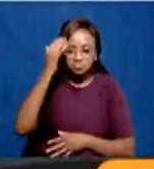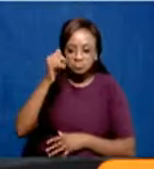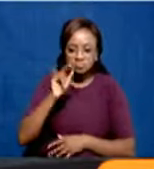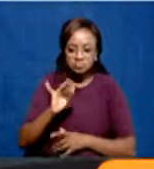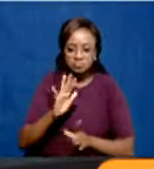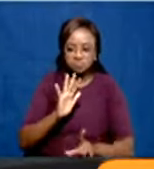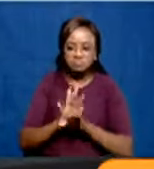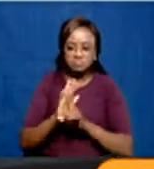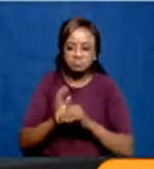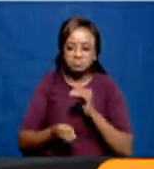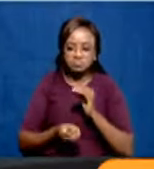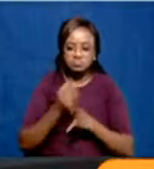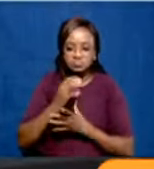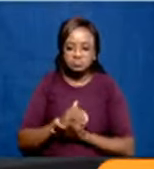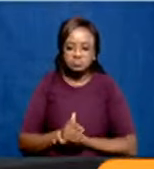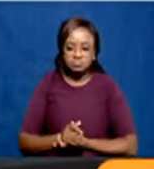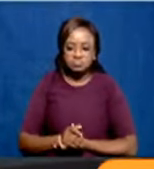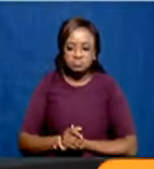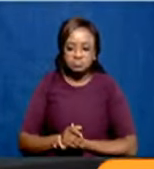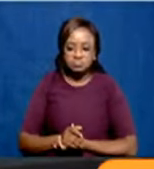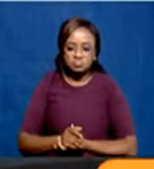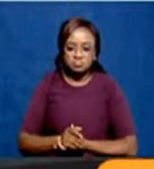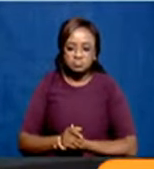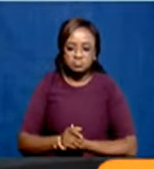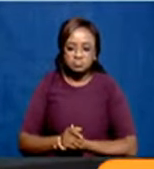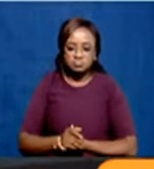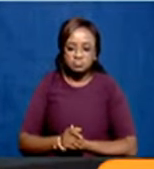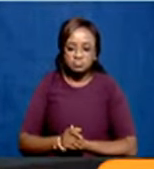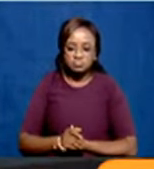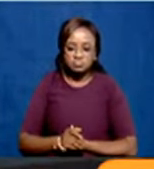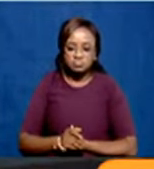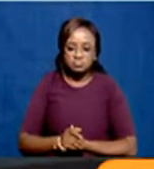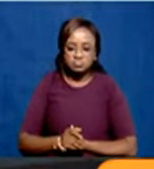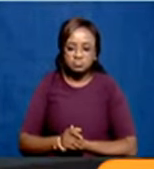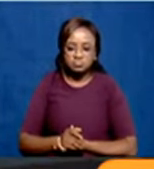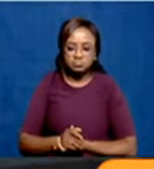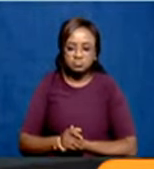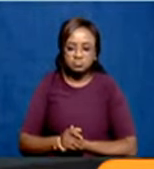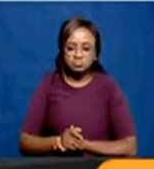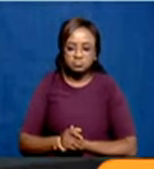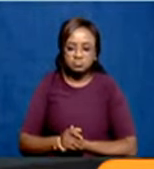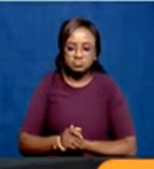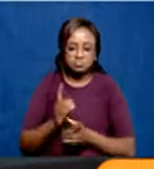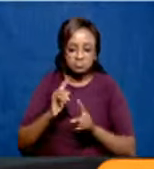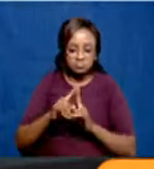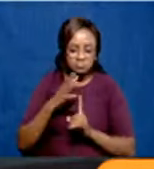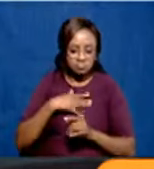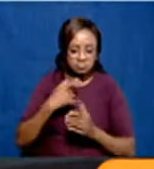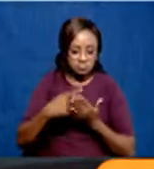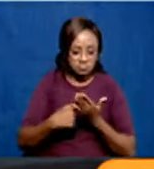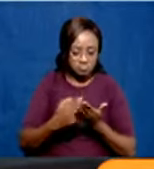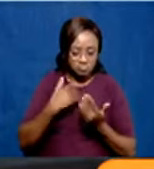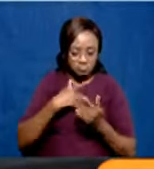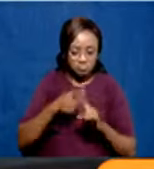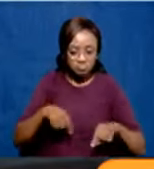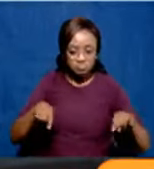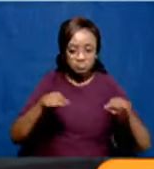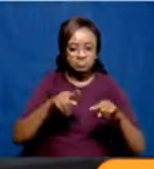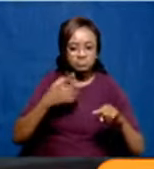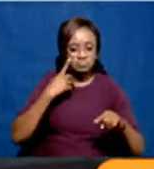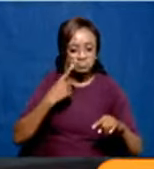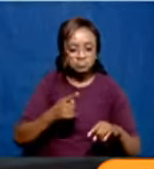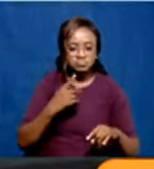designed that way. Now, the robust conversation that we have here tells me One thing I'm happy about is that this is